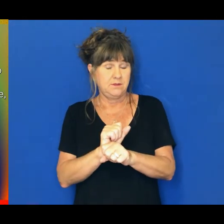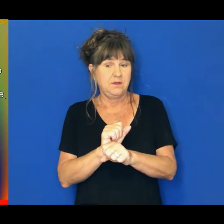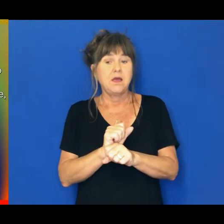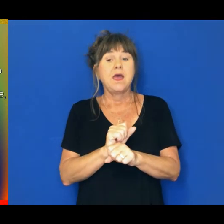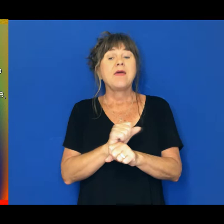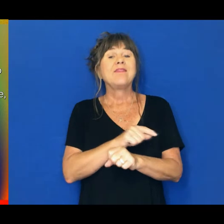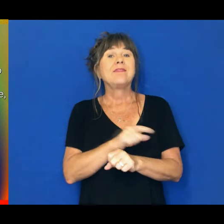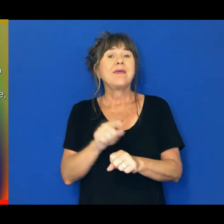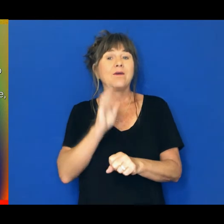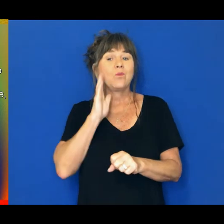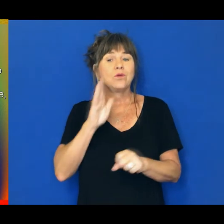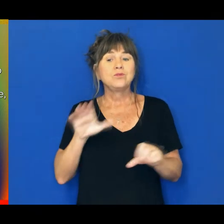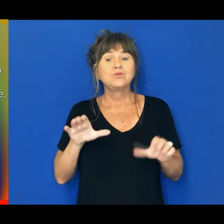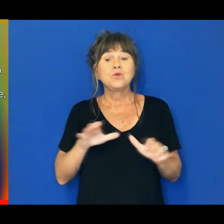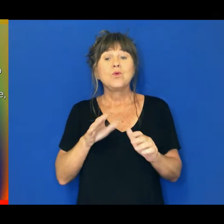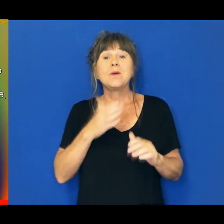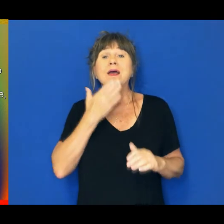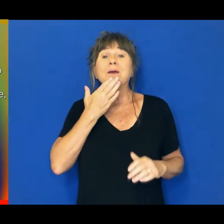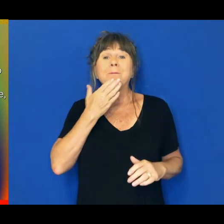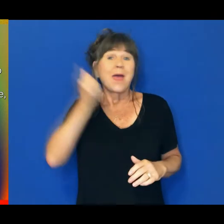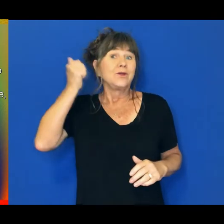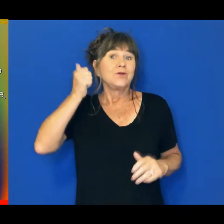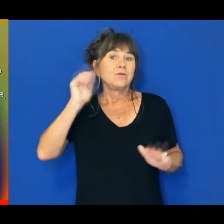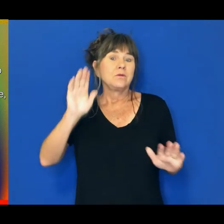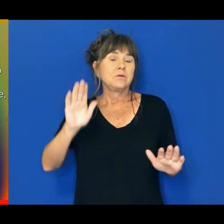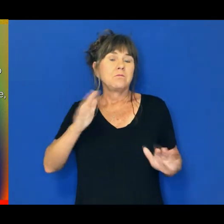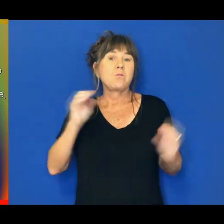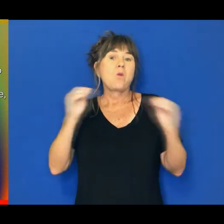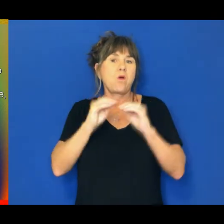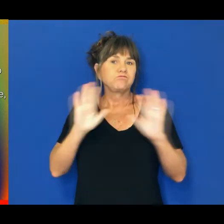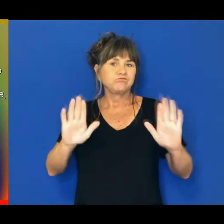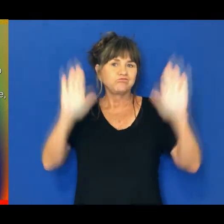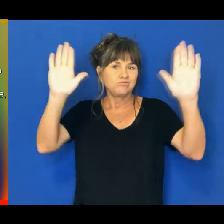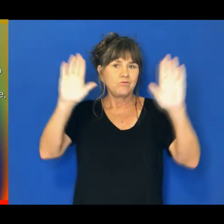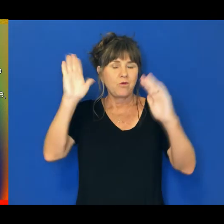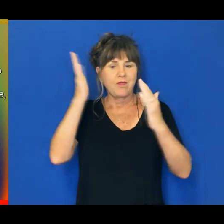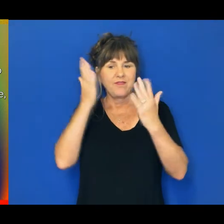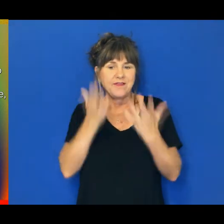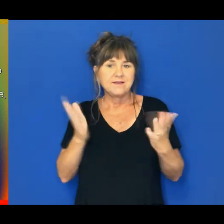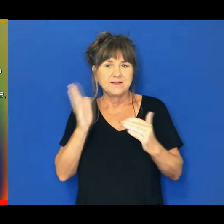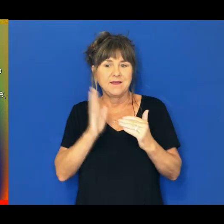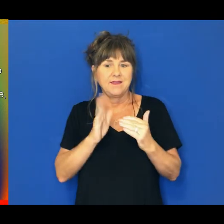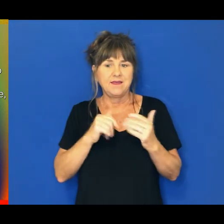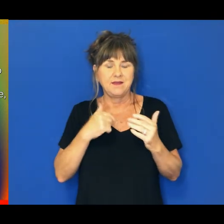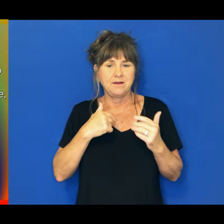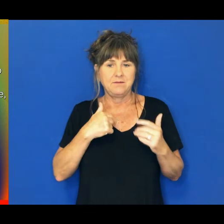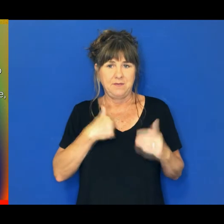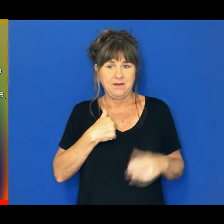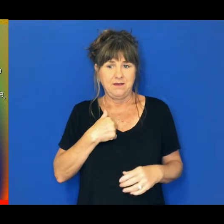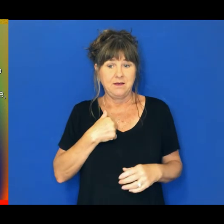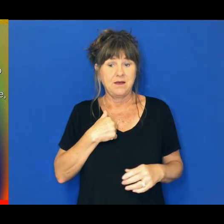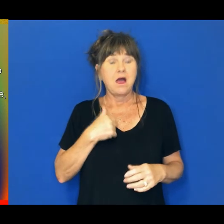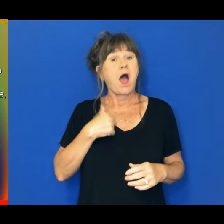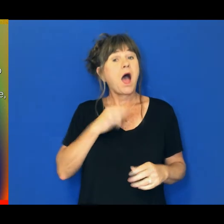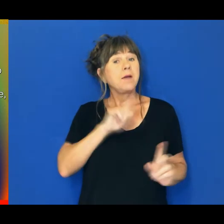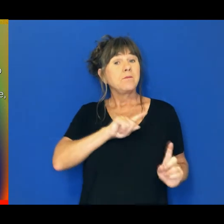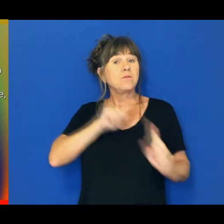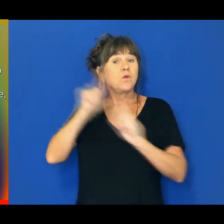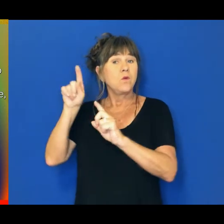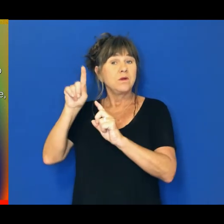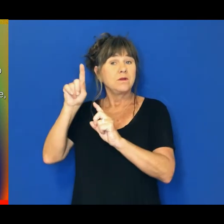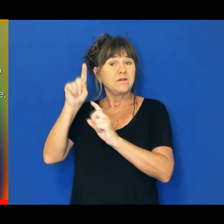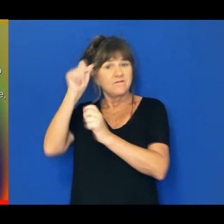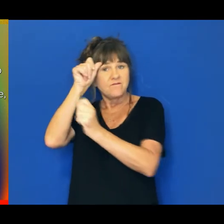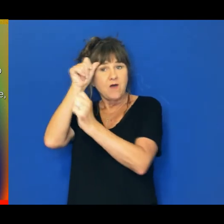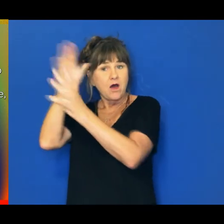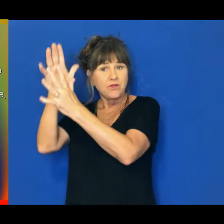And they will do even greater things than these, because I am going to the Father. And in turn,